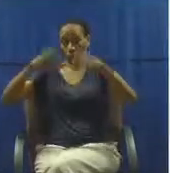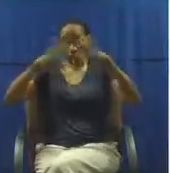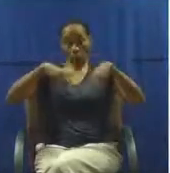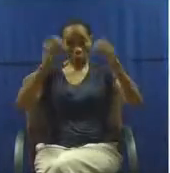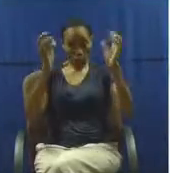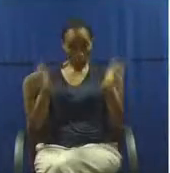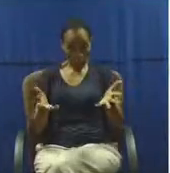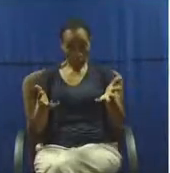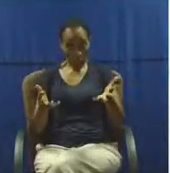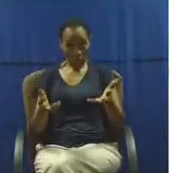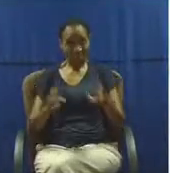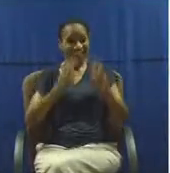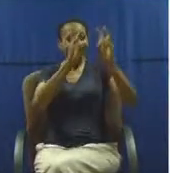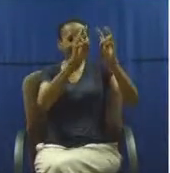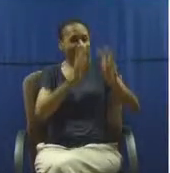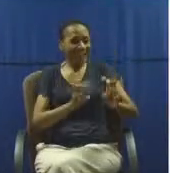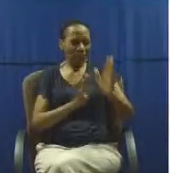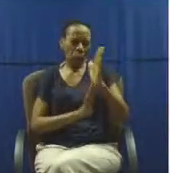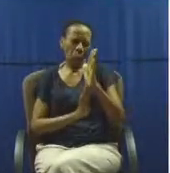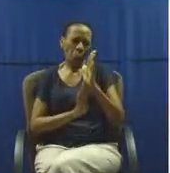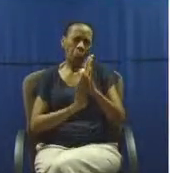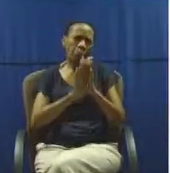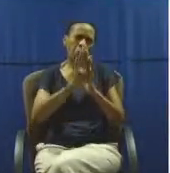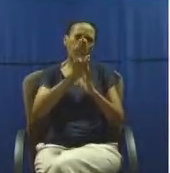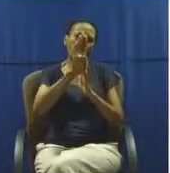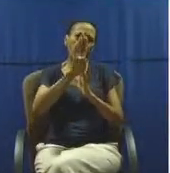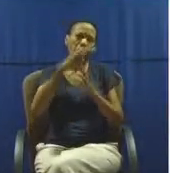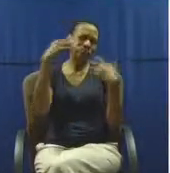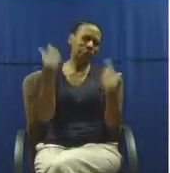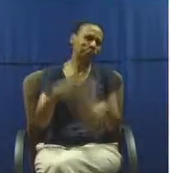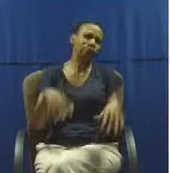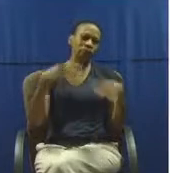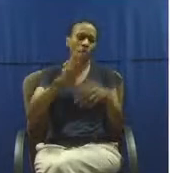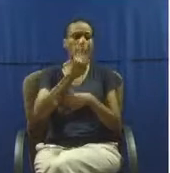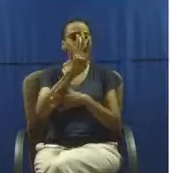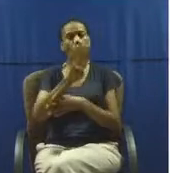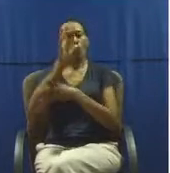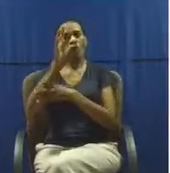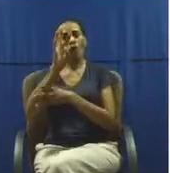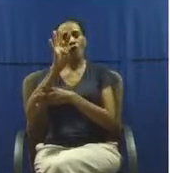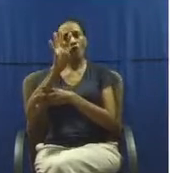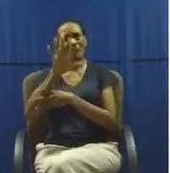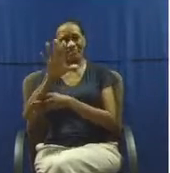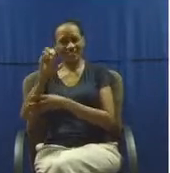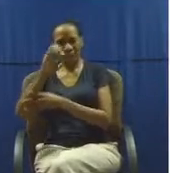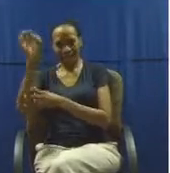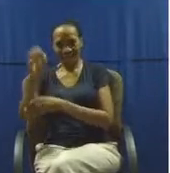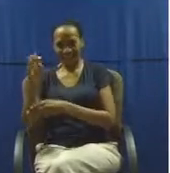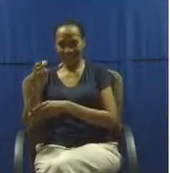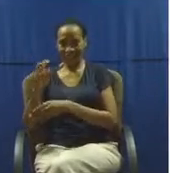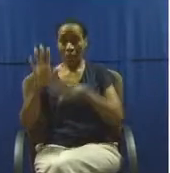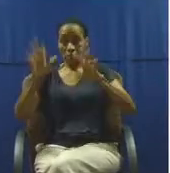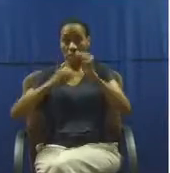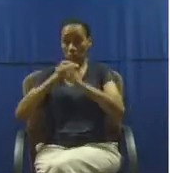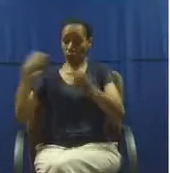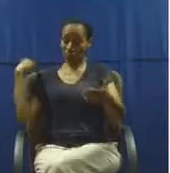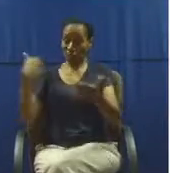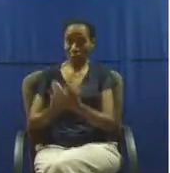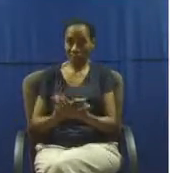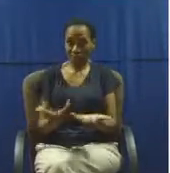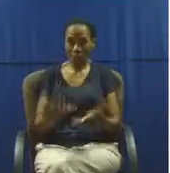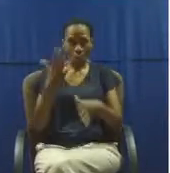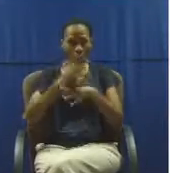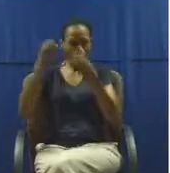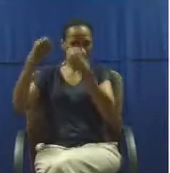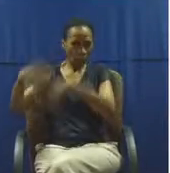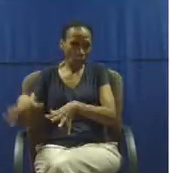6. Electricity has gone up by an astronomical 450% in the last 10 years. It's killing